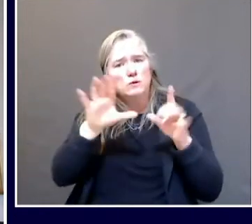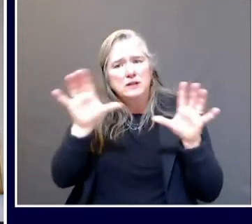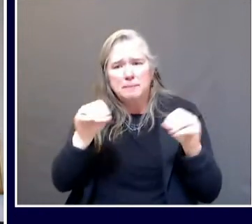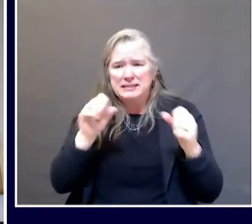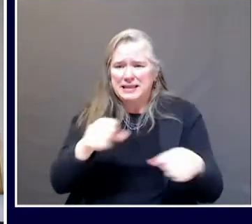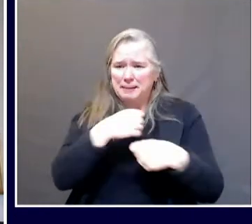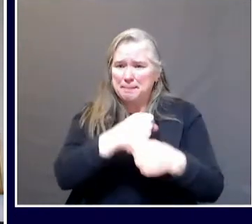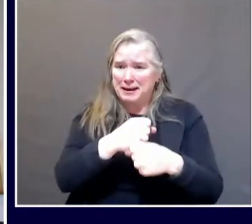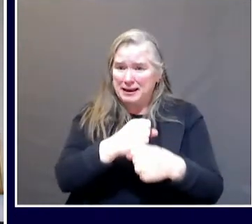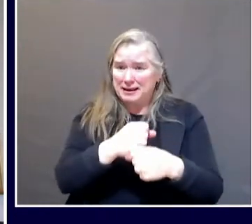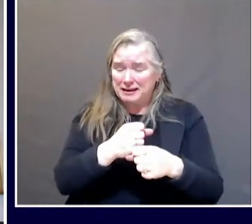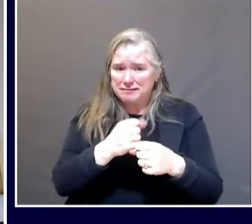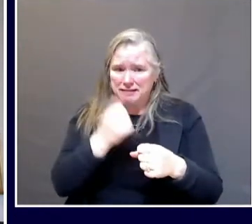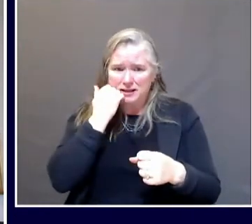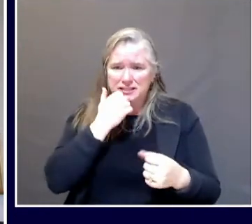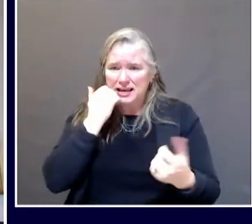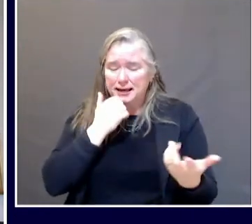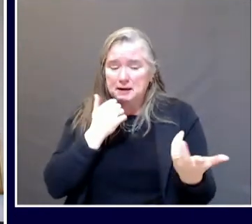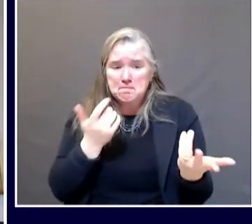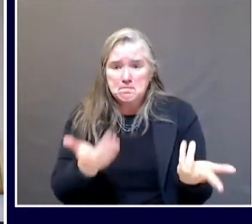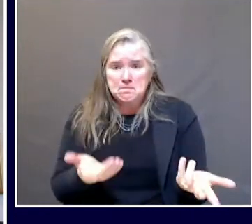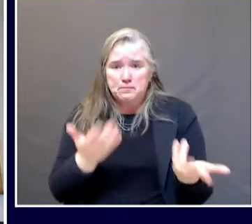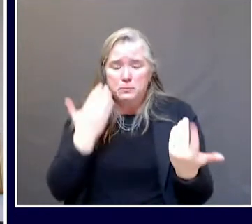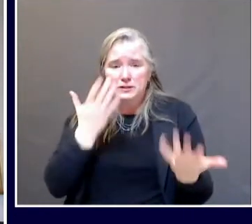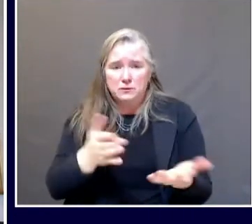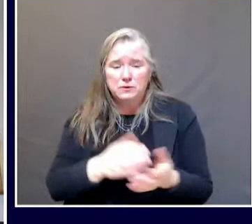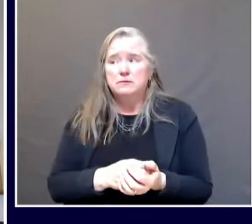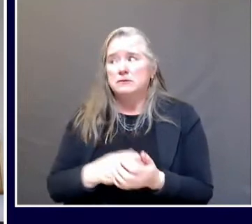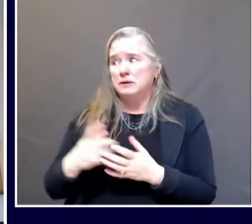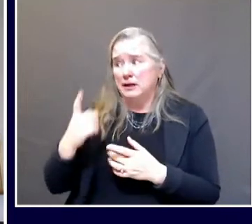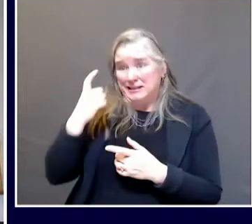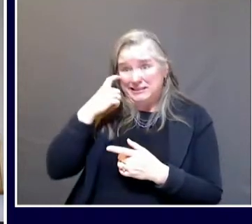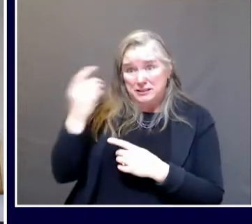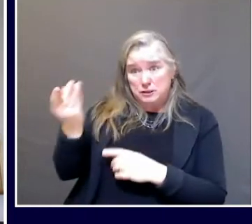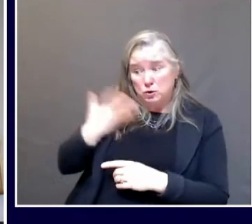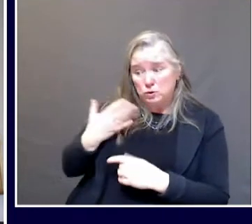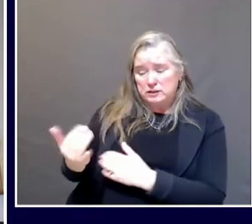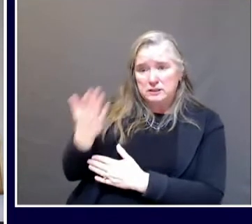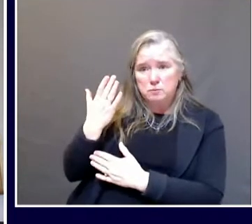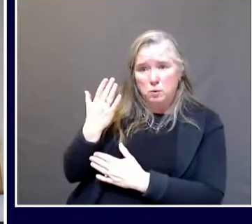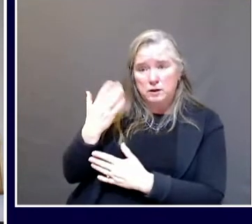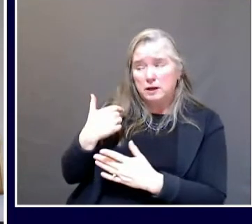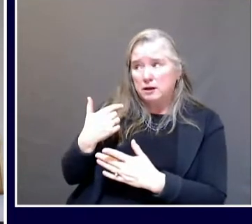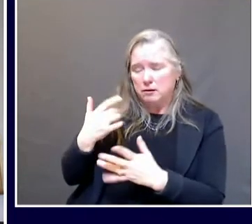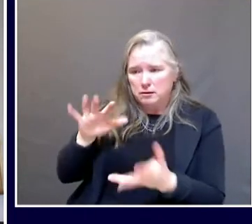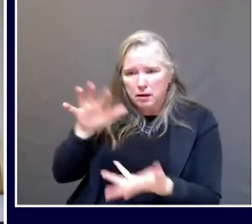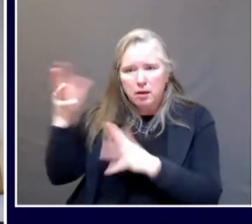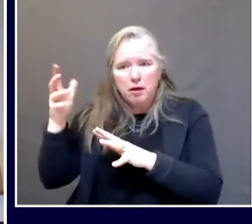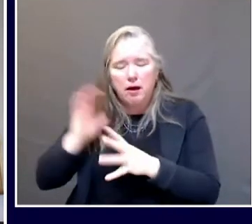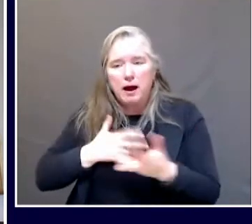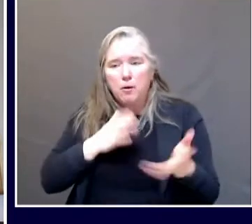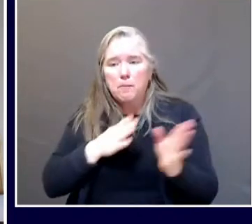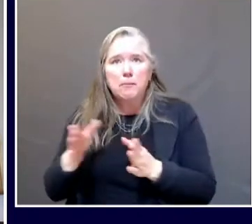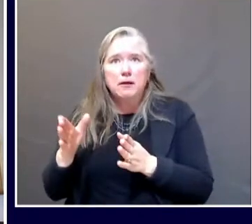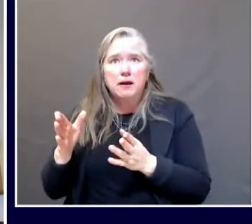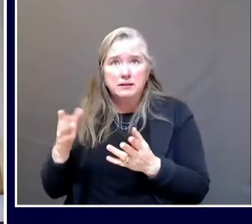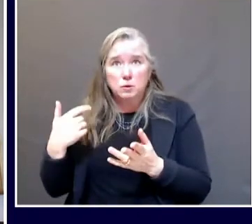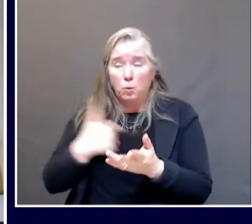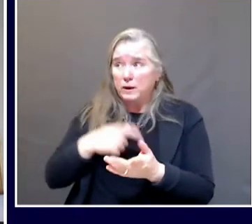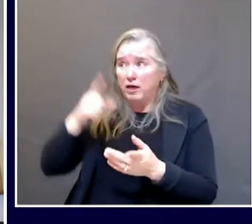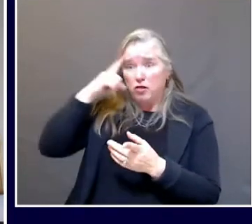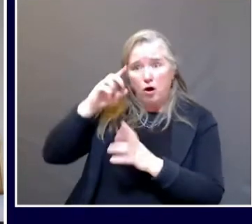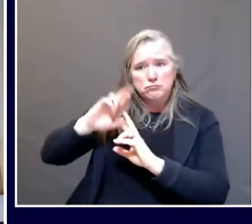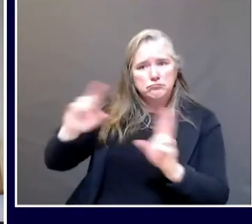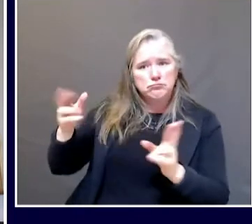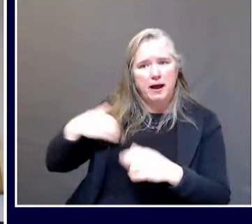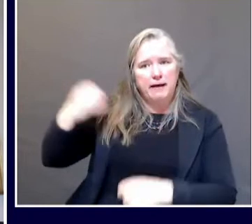ever before. We initially, again, had been operating under a planning assumption that there were doses on the shelves that would